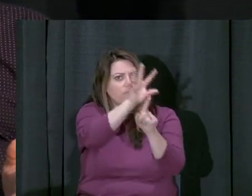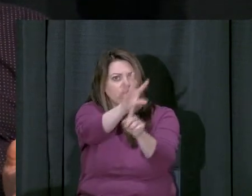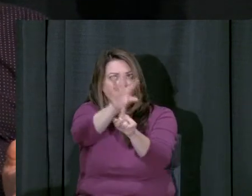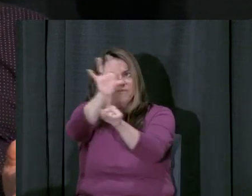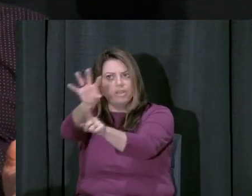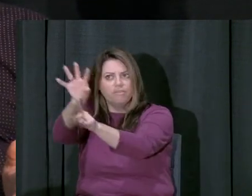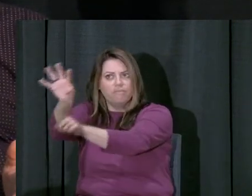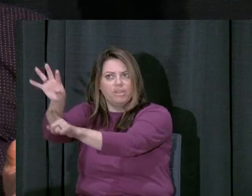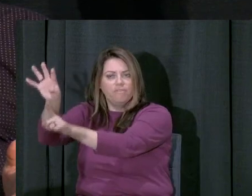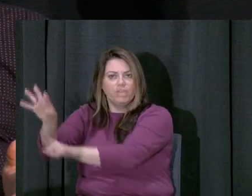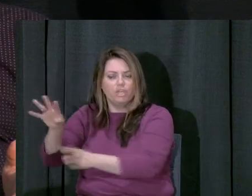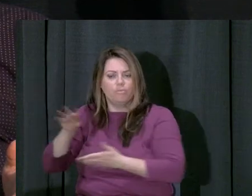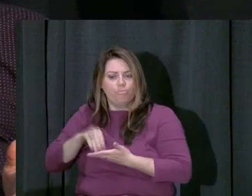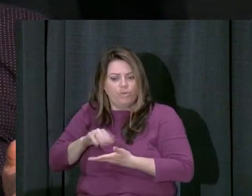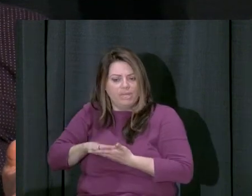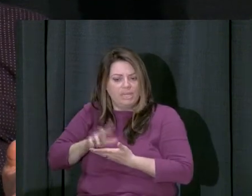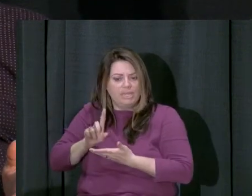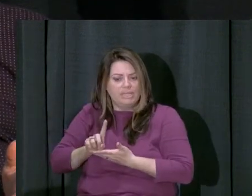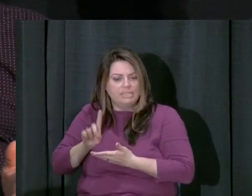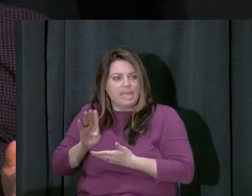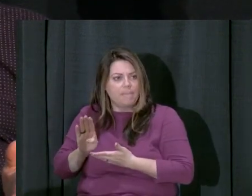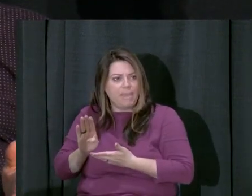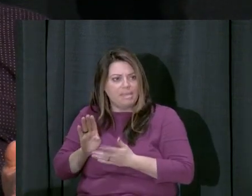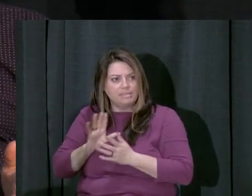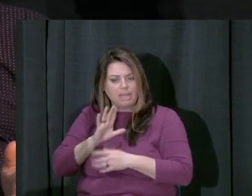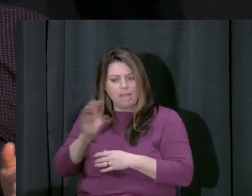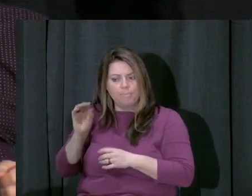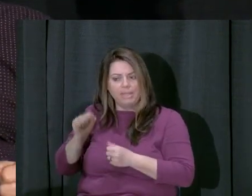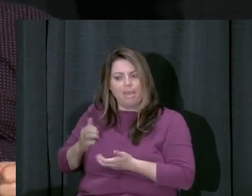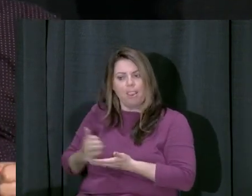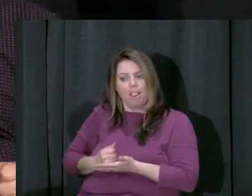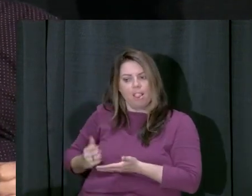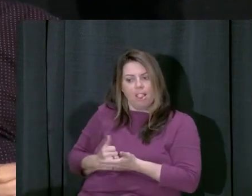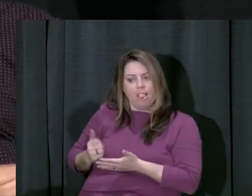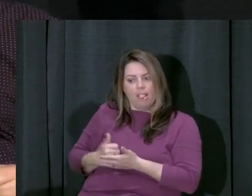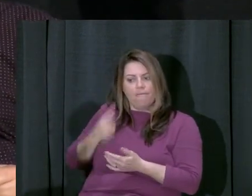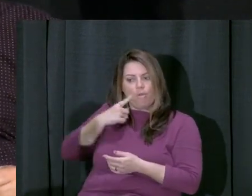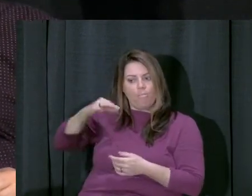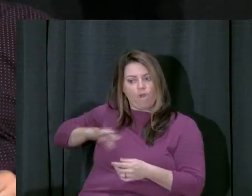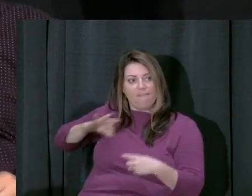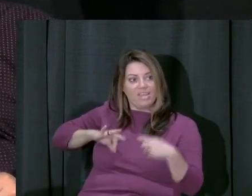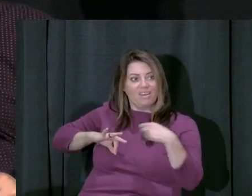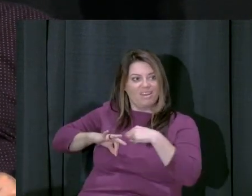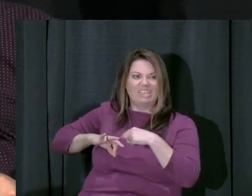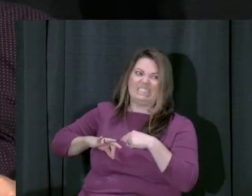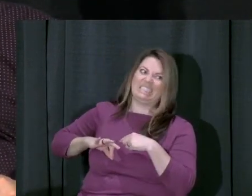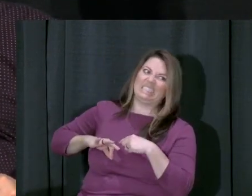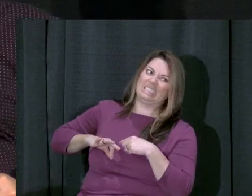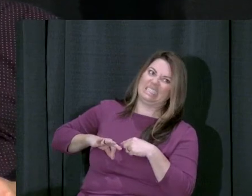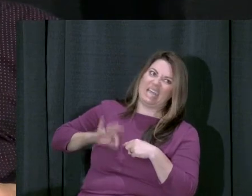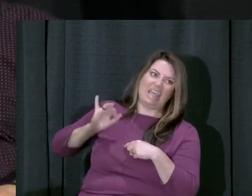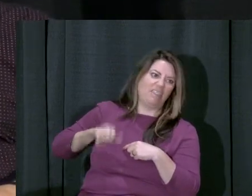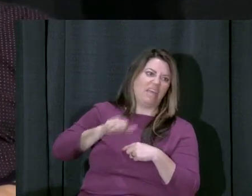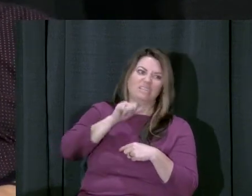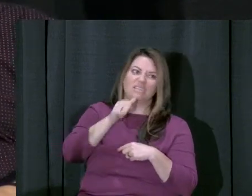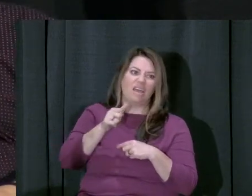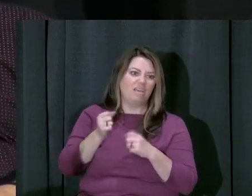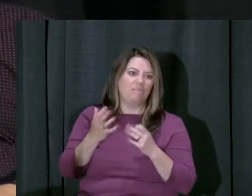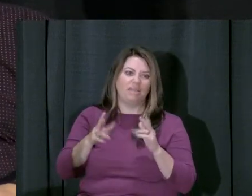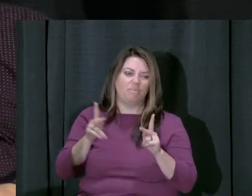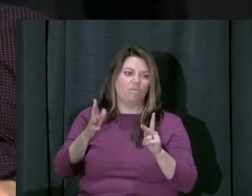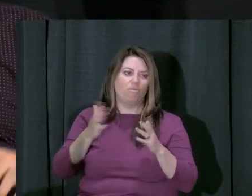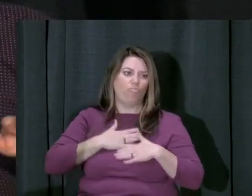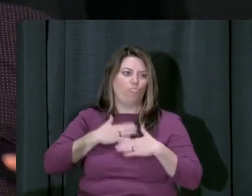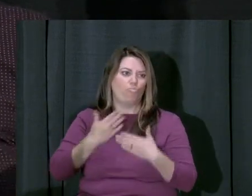and putting it on some database where, you know, companies can mine it for profit, that might not be a trade-off that a lot of folks are willing to make.